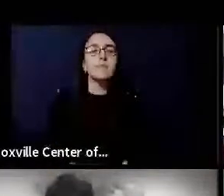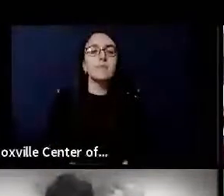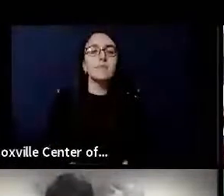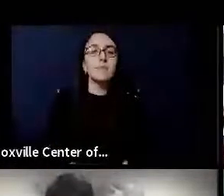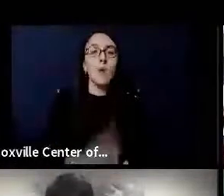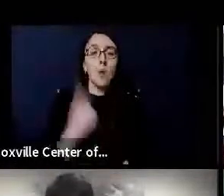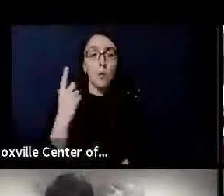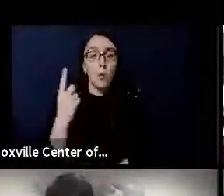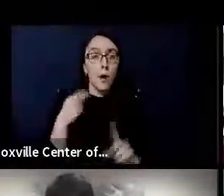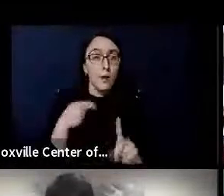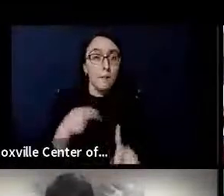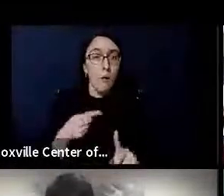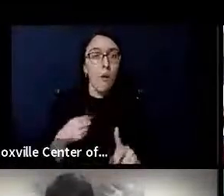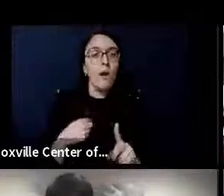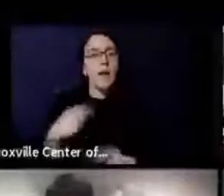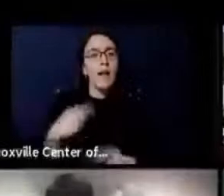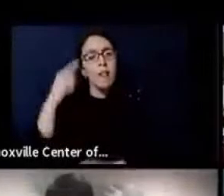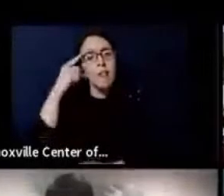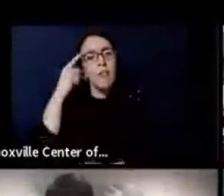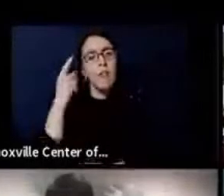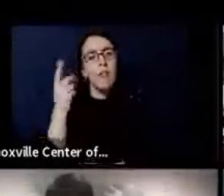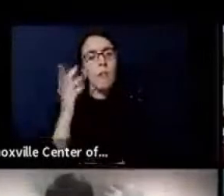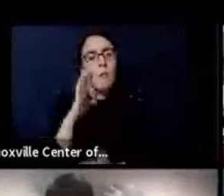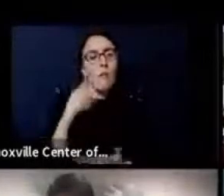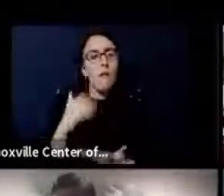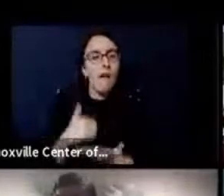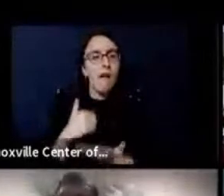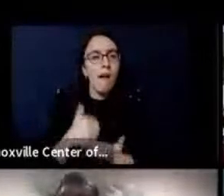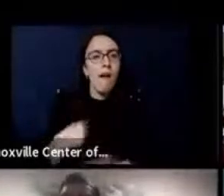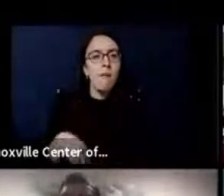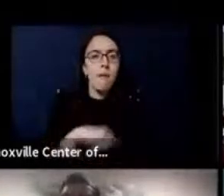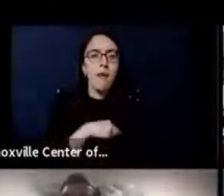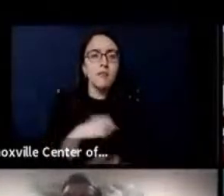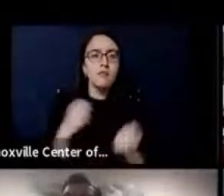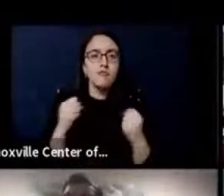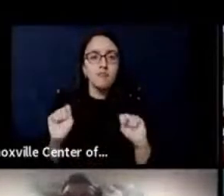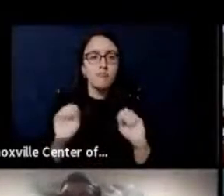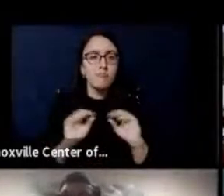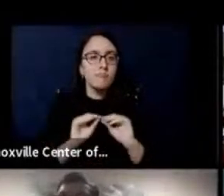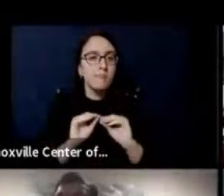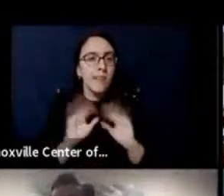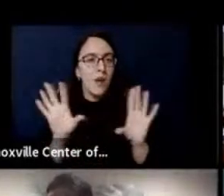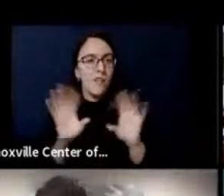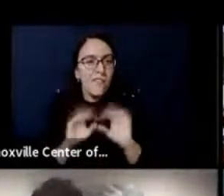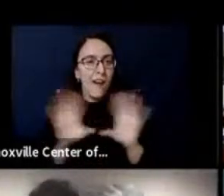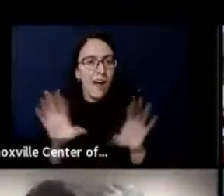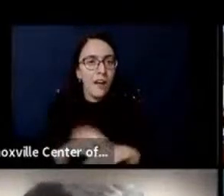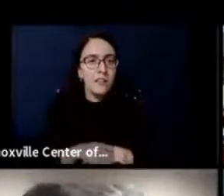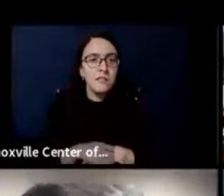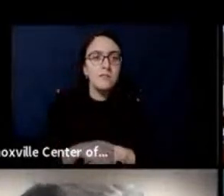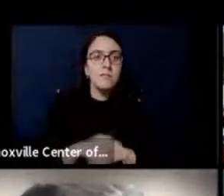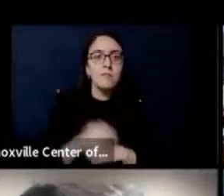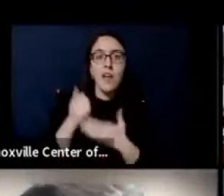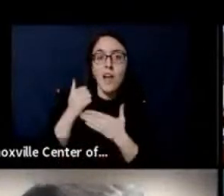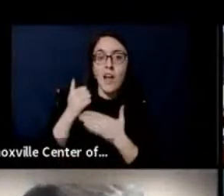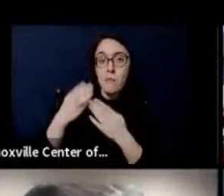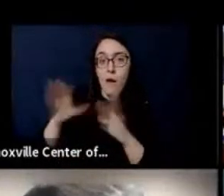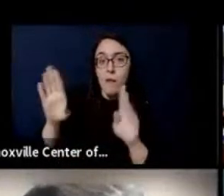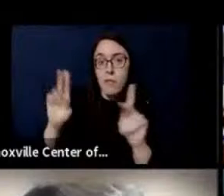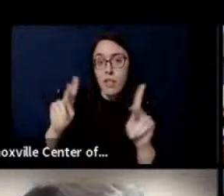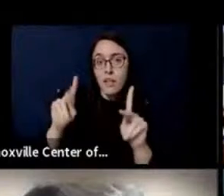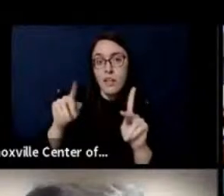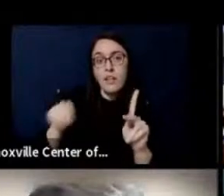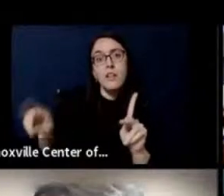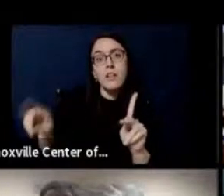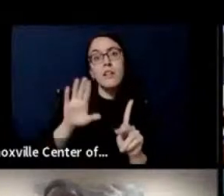points that I thought would help us in clarification and also help the public is the psychiatric